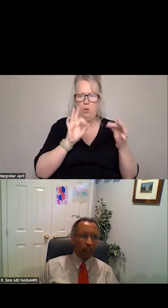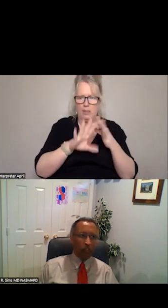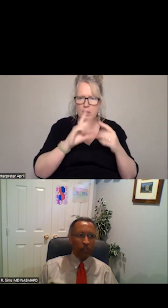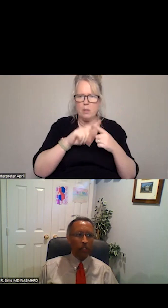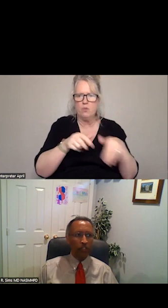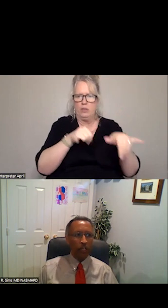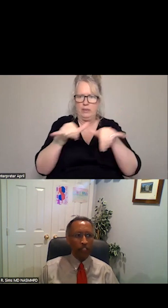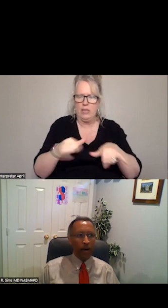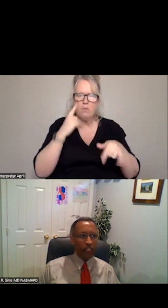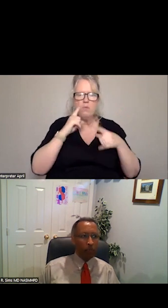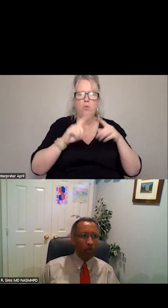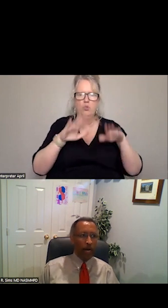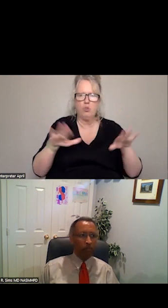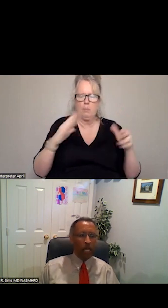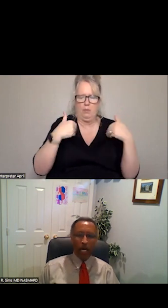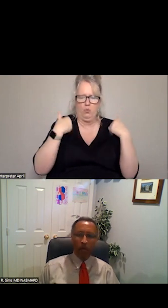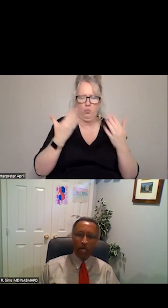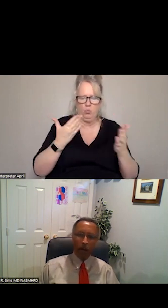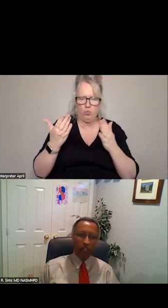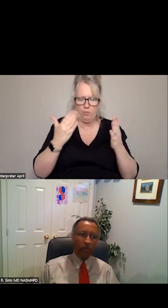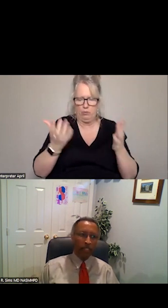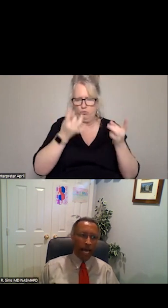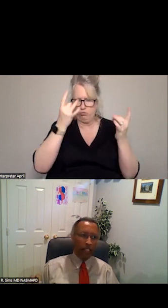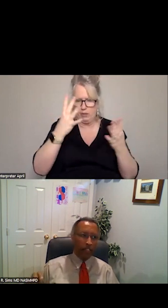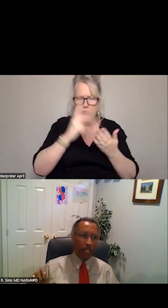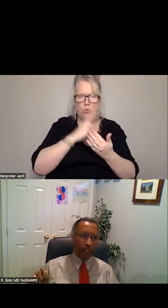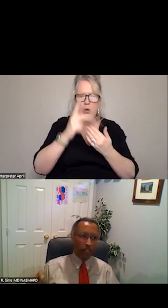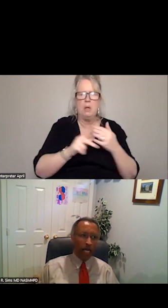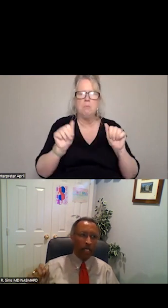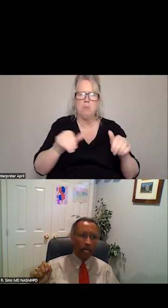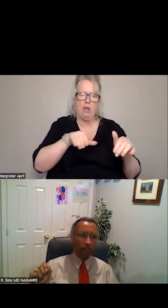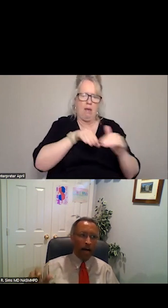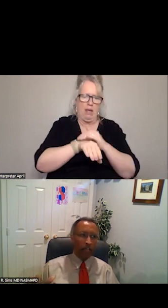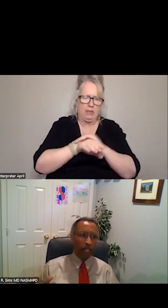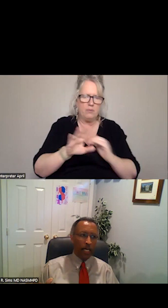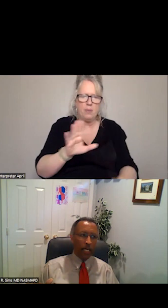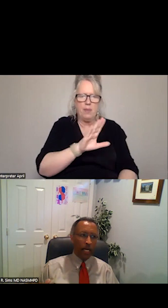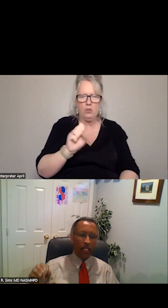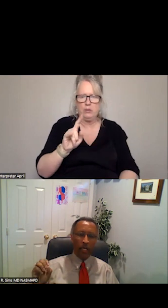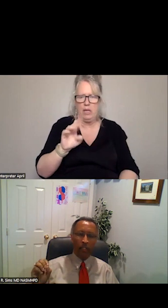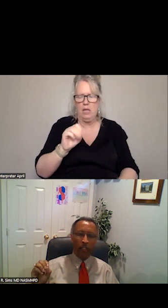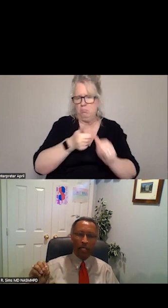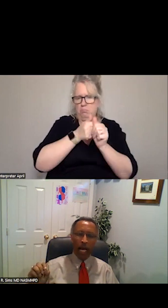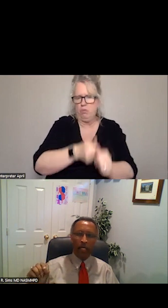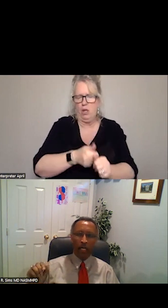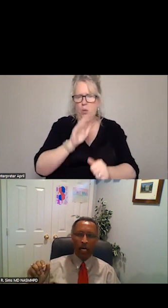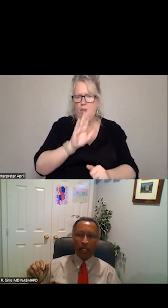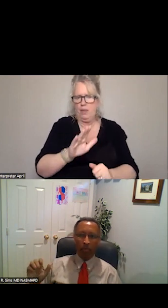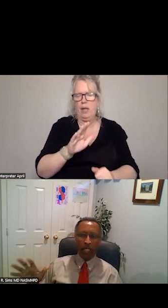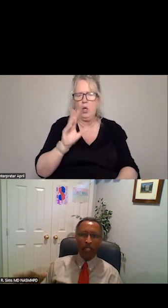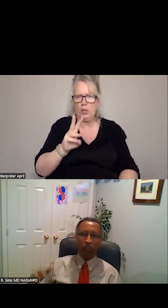standards for children and youth service crisis programs. And all you have to do is access their site and follow the link. And they're looking